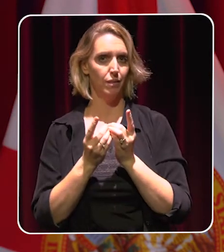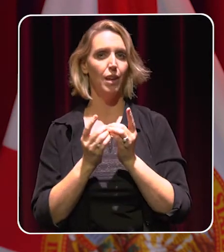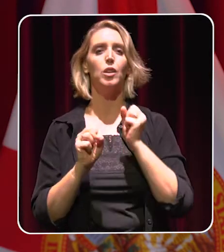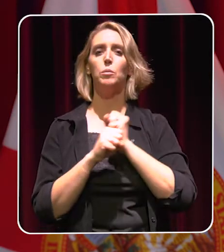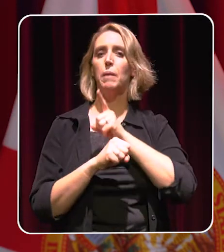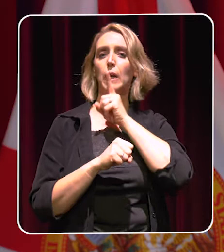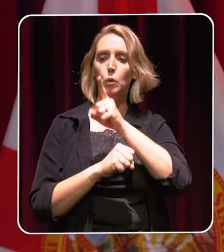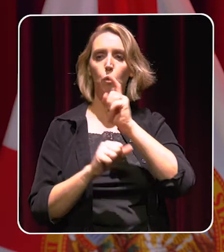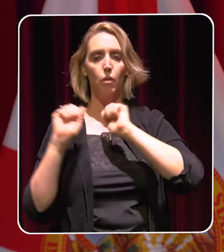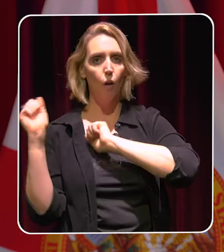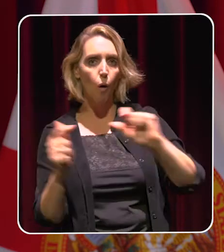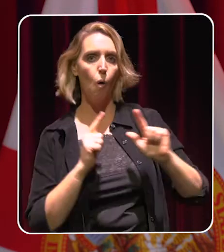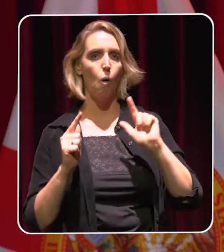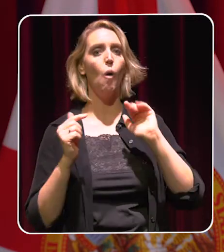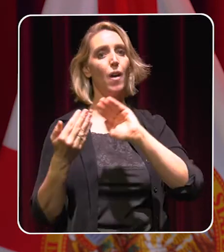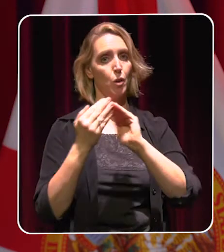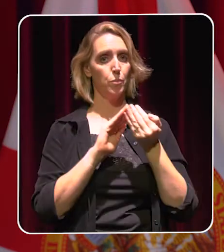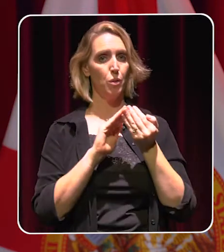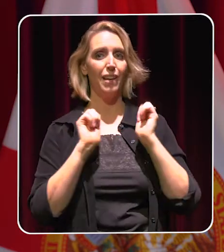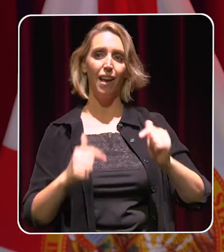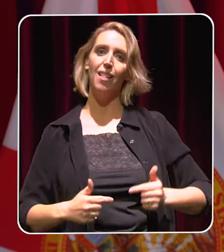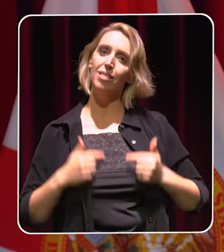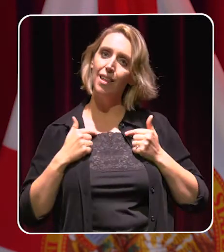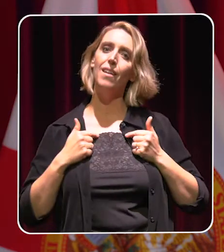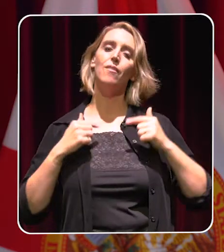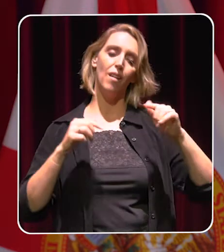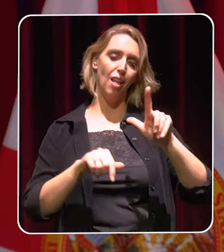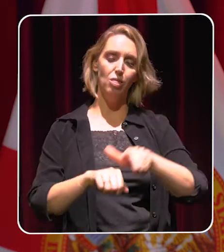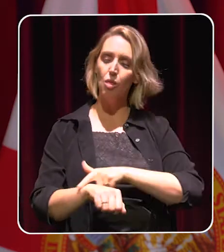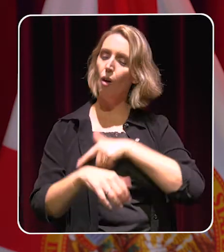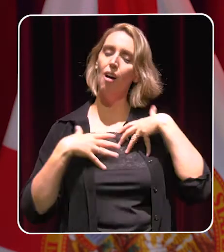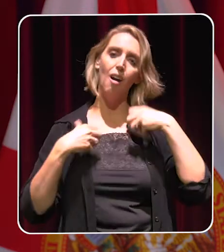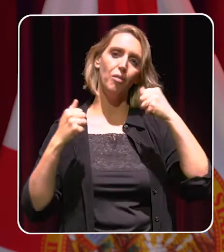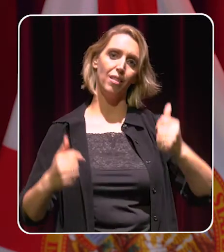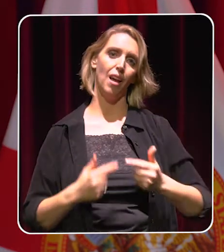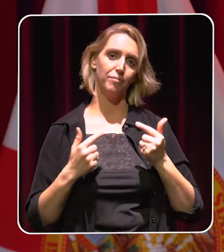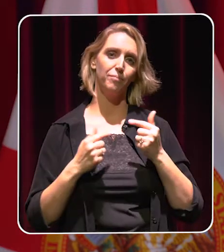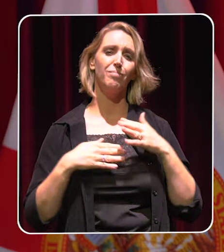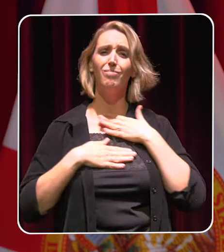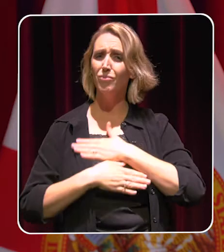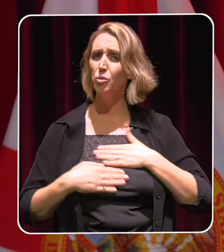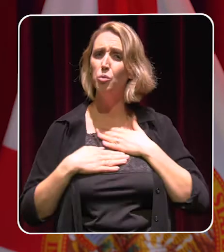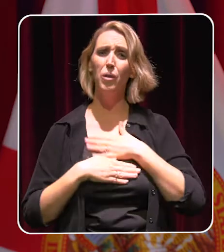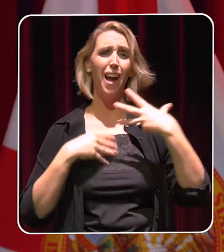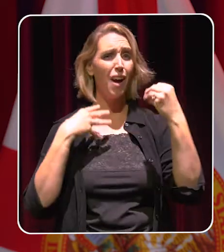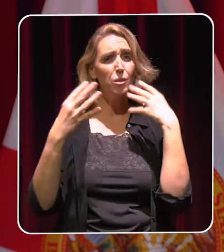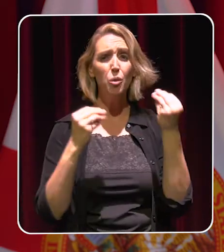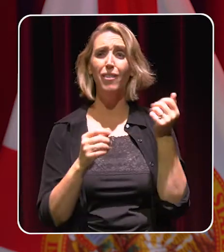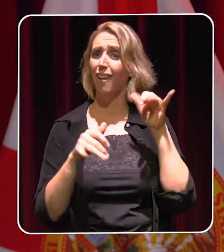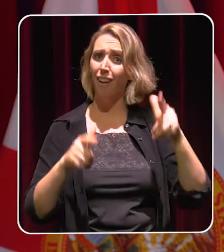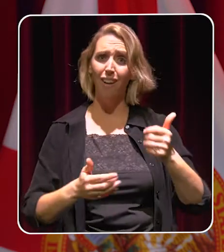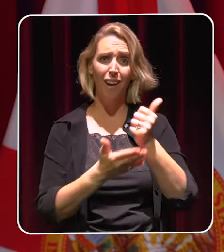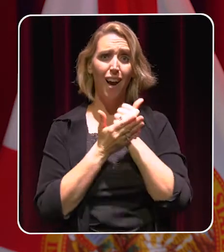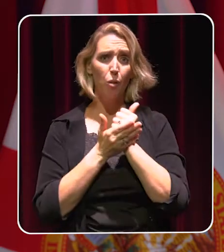play in ensuring that everyone in our community can live a long and healthy life. Enjoying the outdoors is also how we